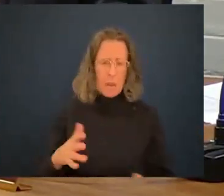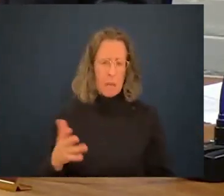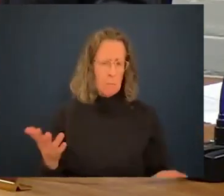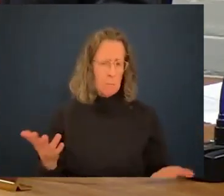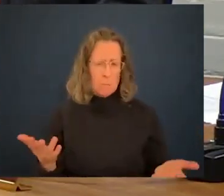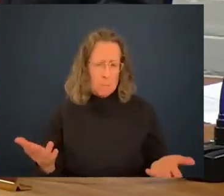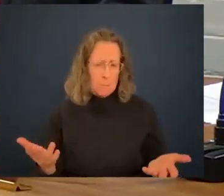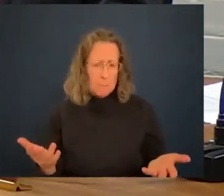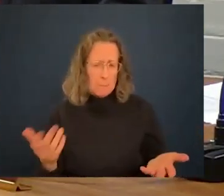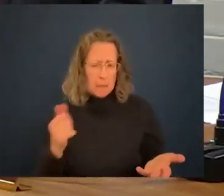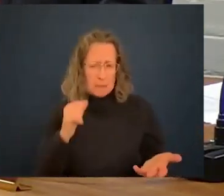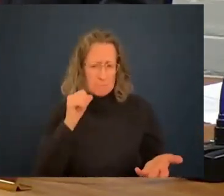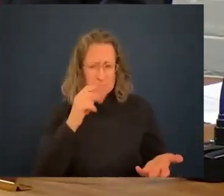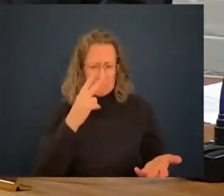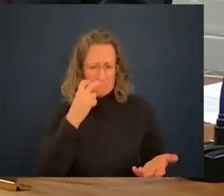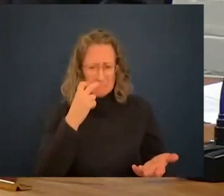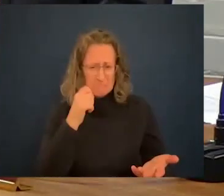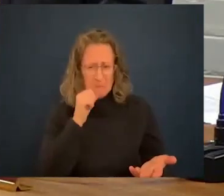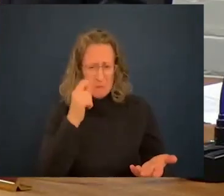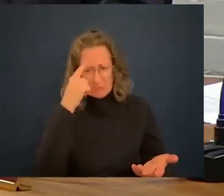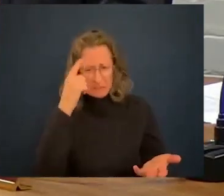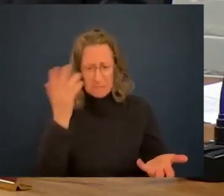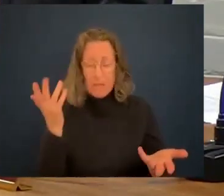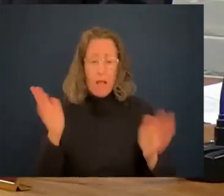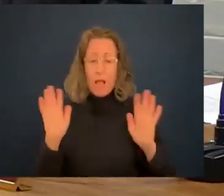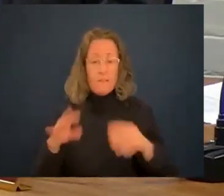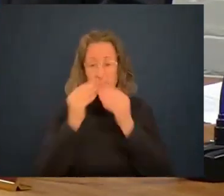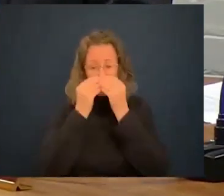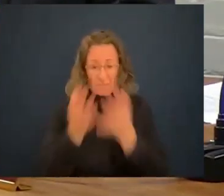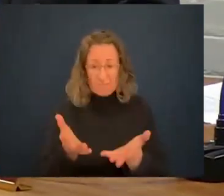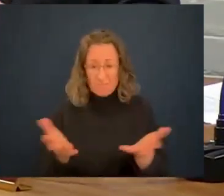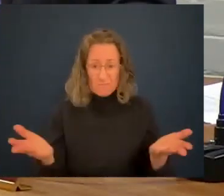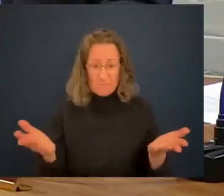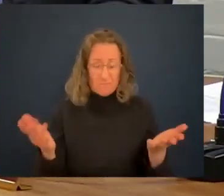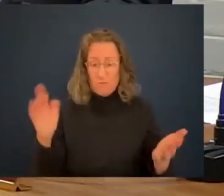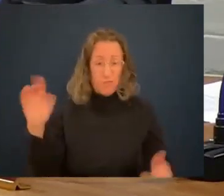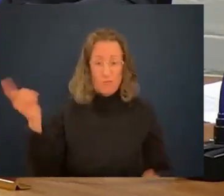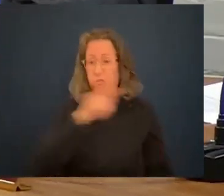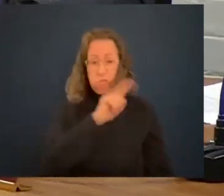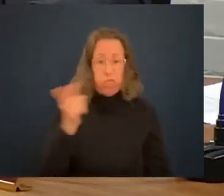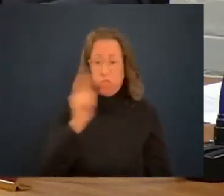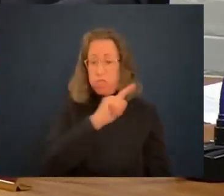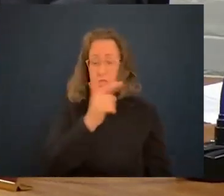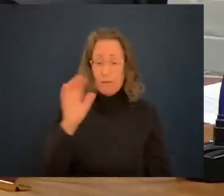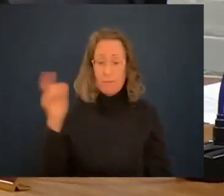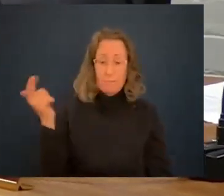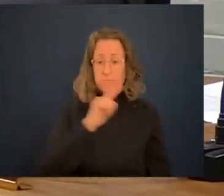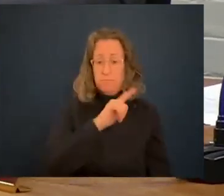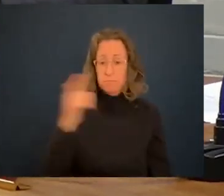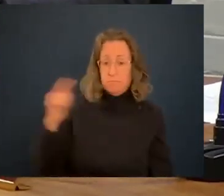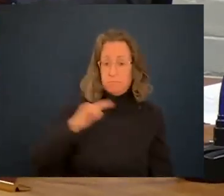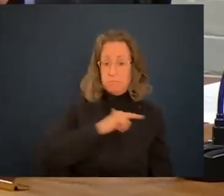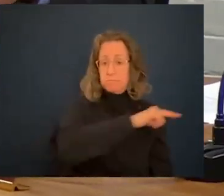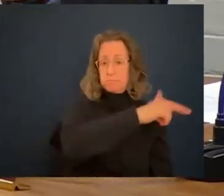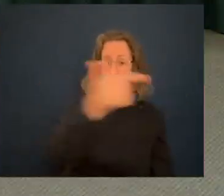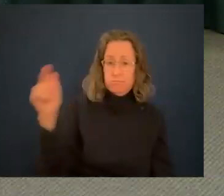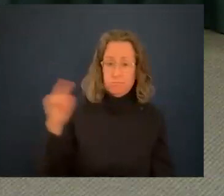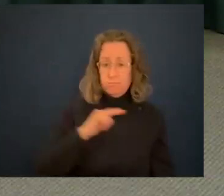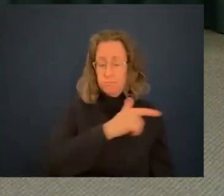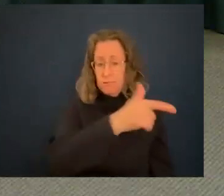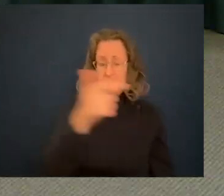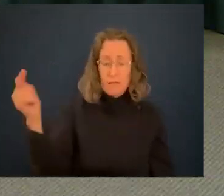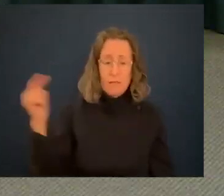I don't think so okay in that case I'm fine with actually just doing it down the line also as chair I would be willing to